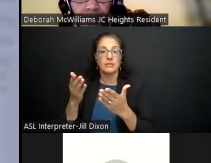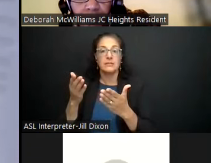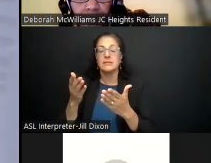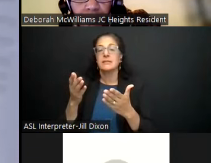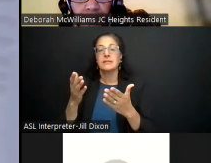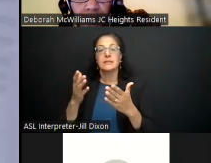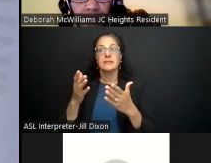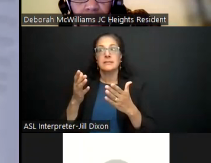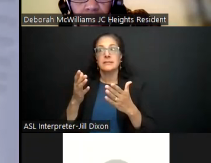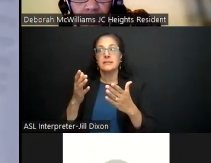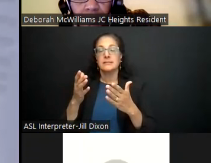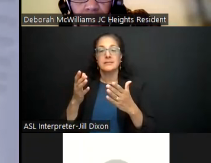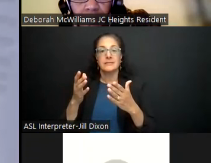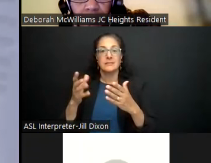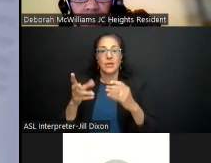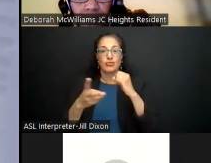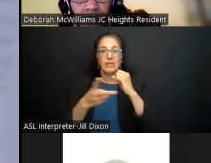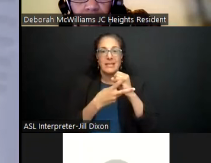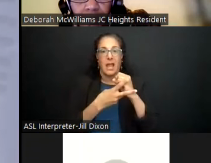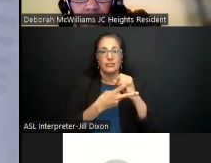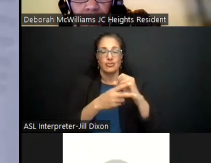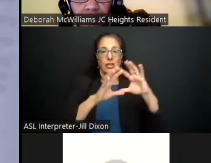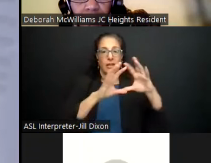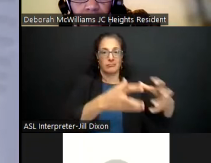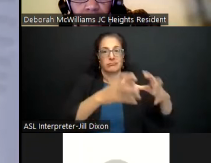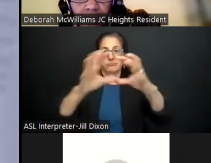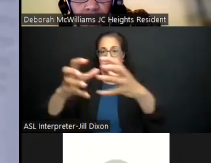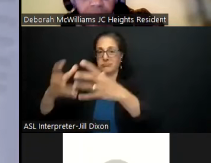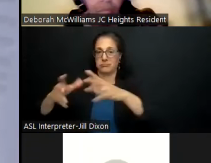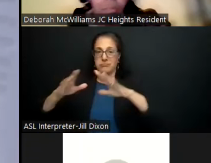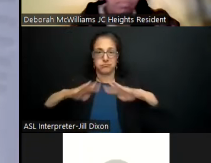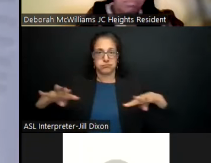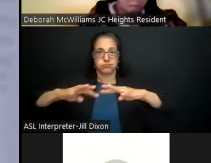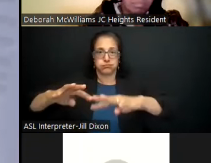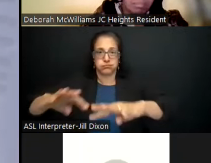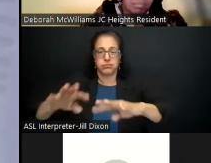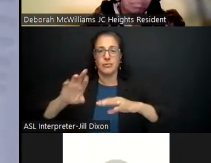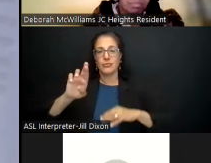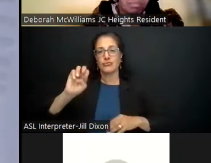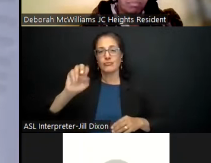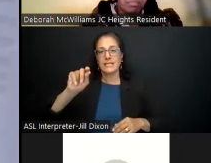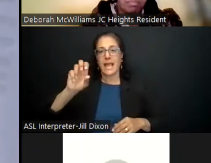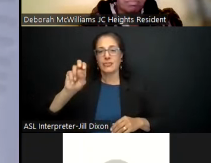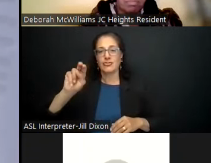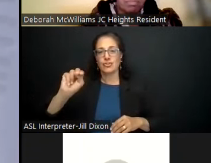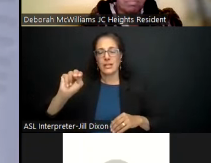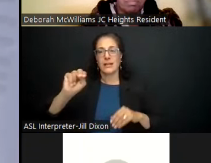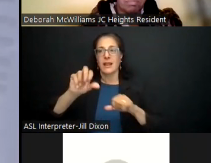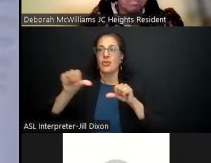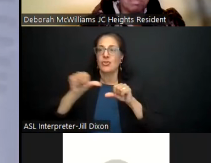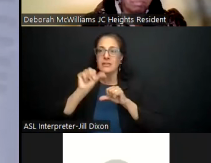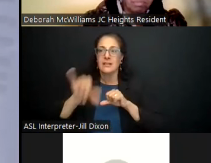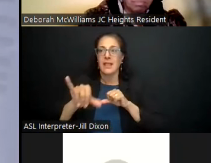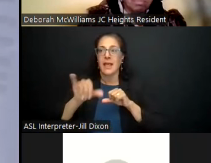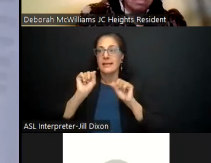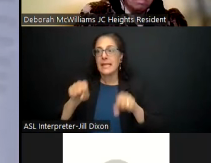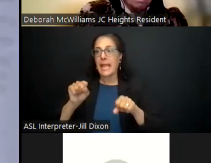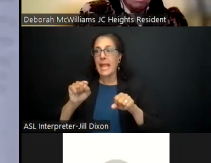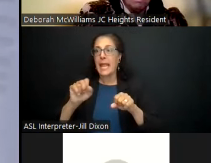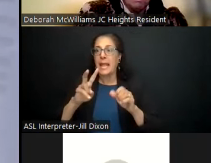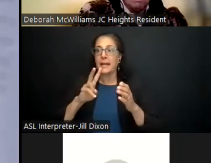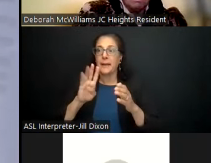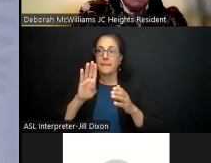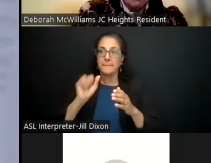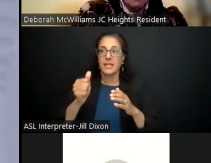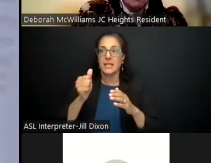of retention within the parks. So retention areas essentially can be either underground,